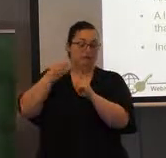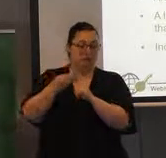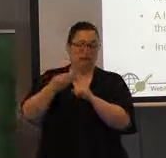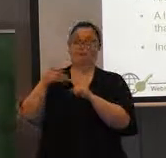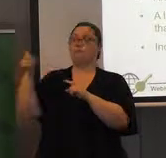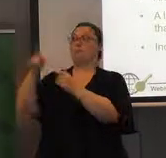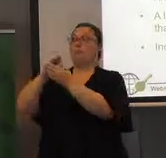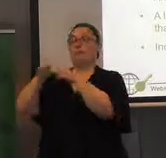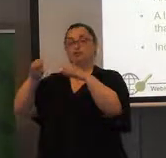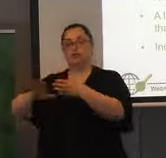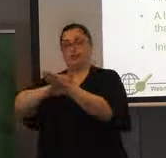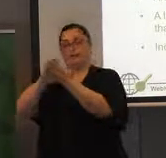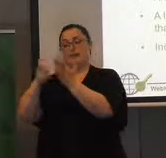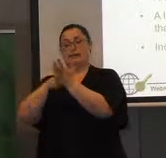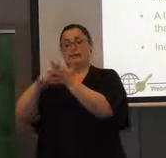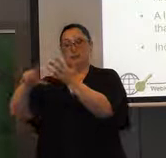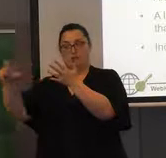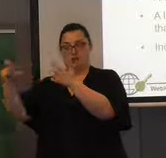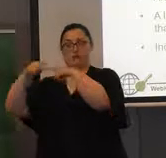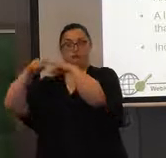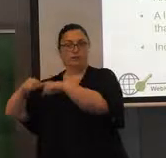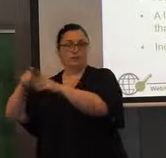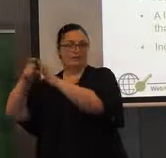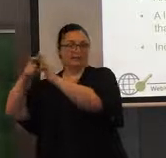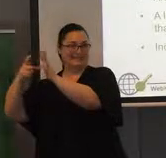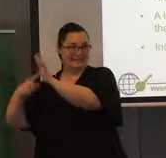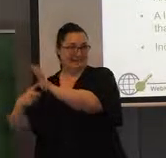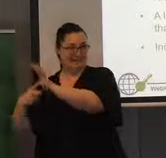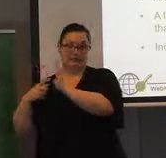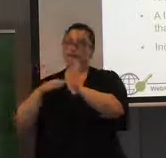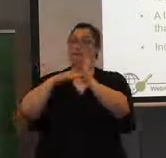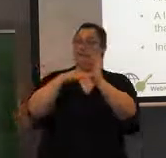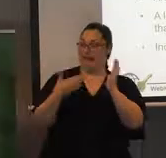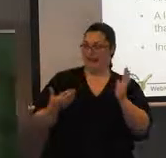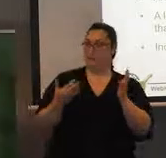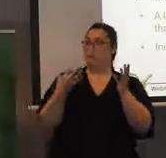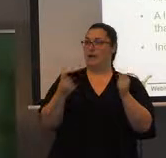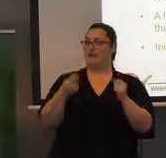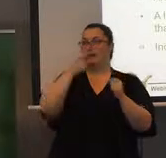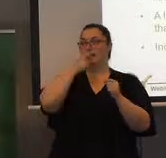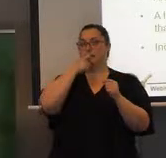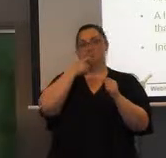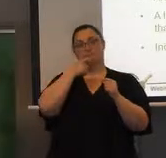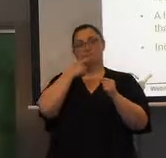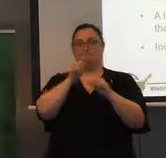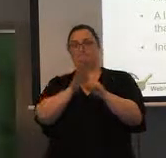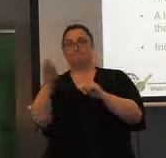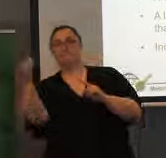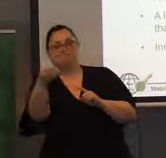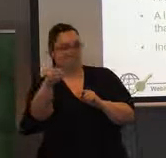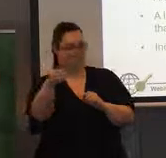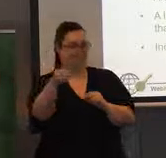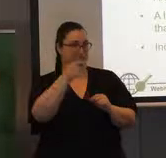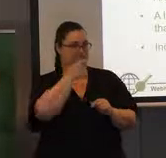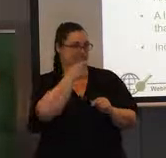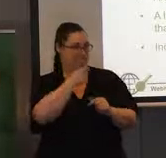rely on Australian human rights, administering the DDA, but we now have something that we can kind of short-circuit